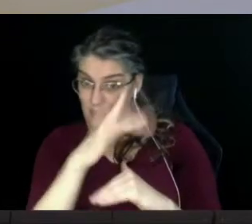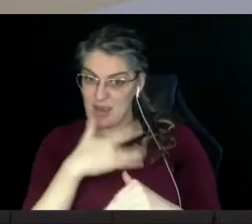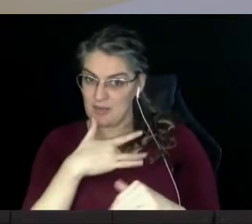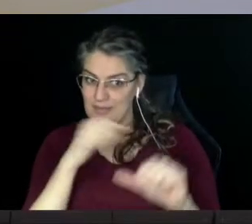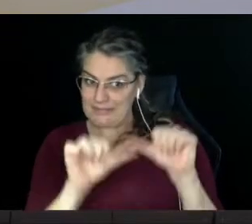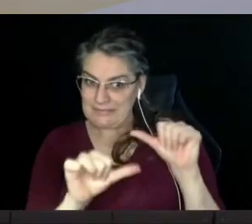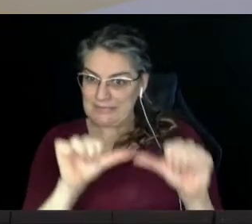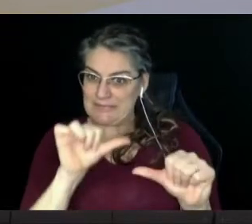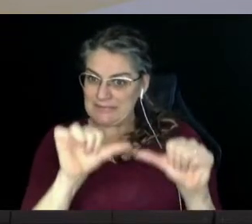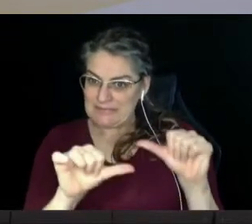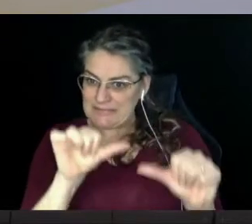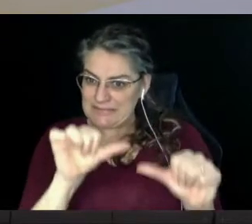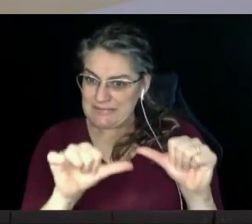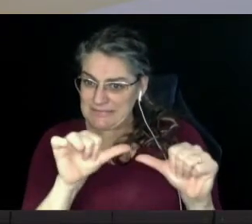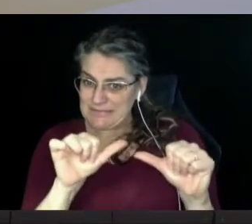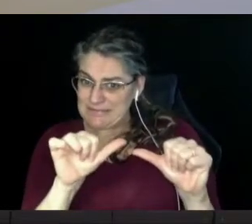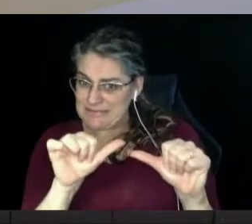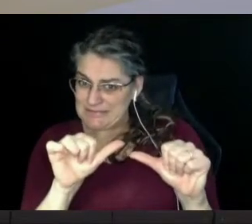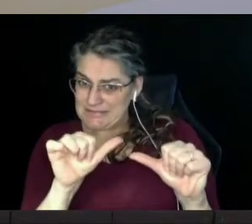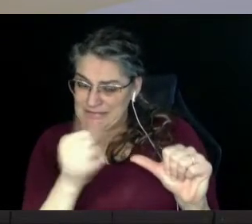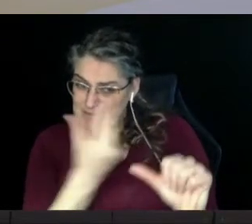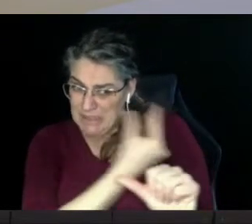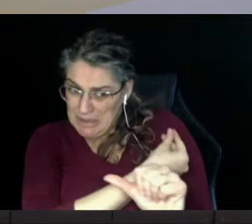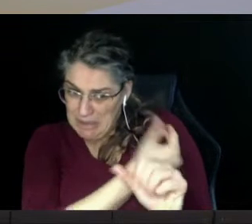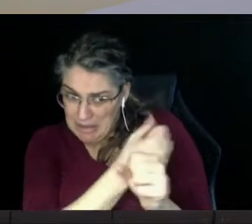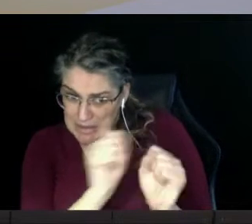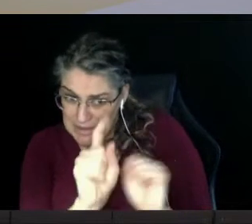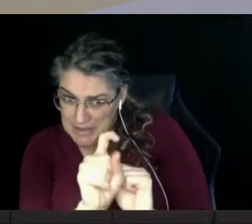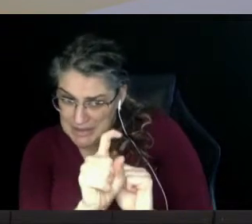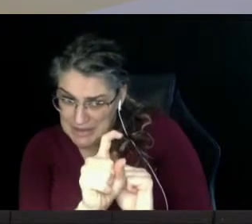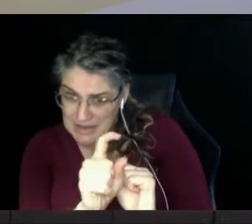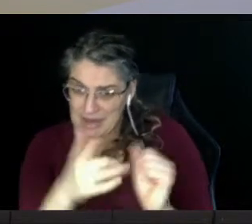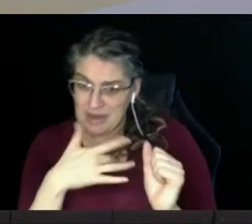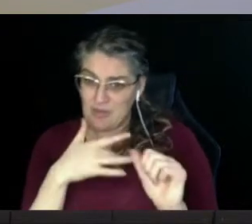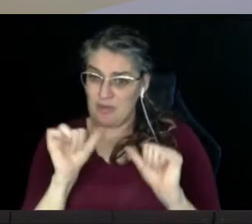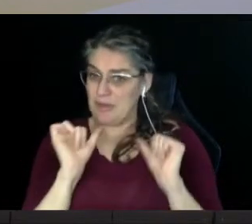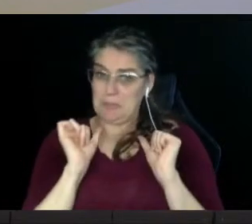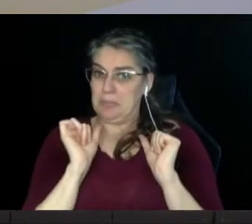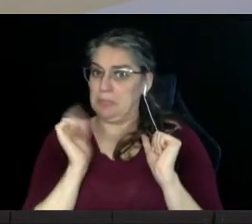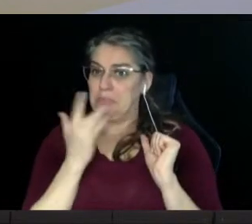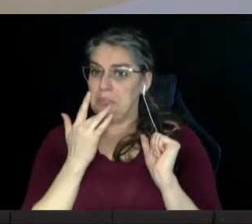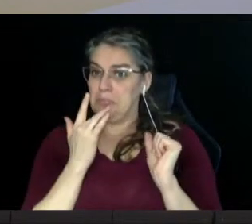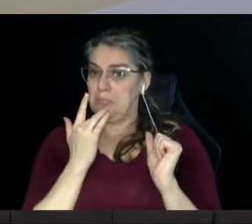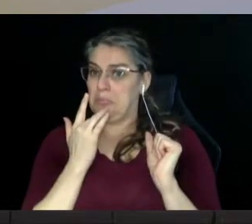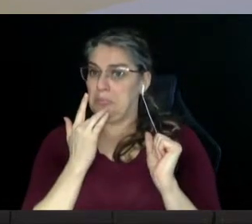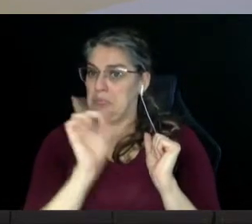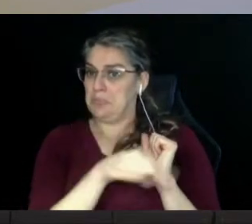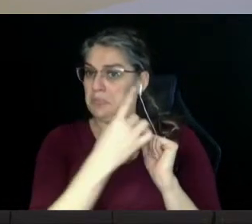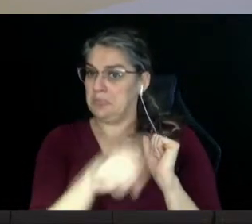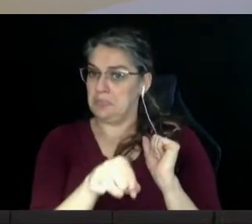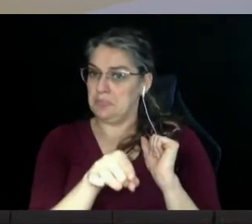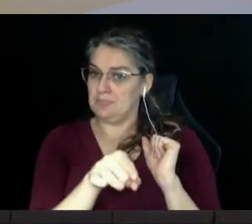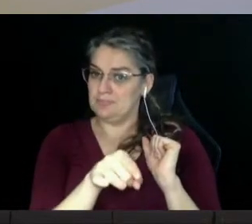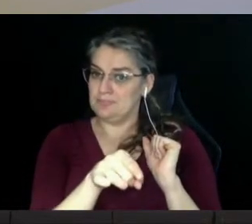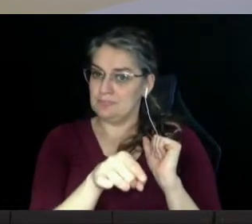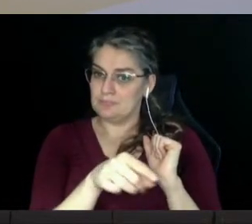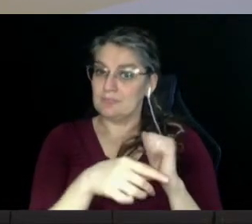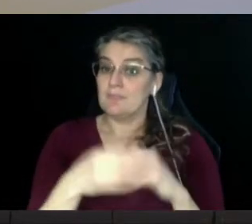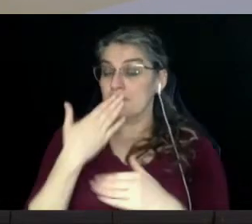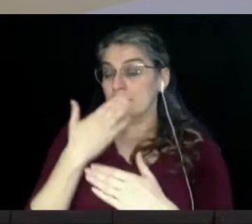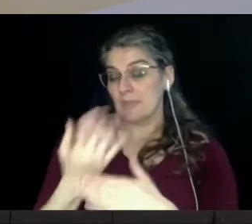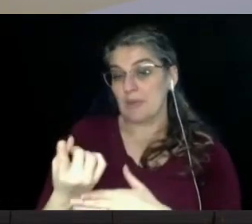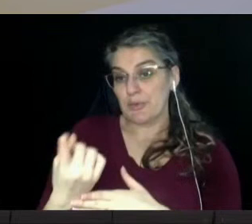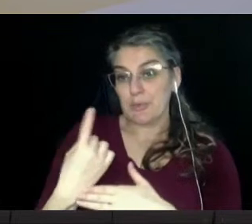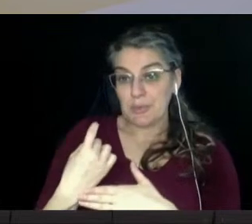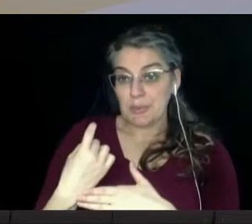vaccine given everything that's come about regarding AstraZeneca? Well, Louise, I think it's a good question. I